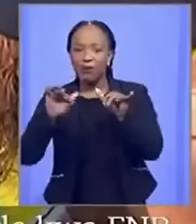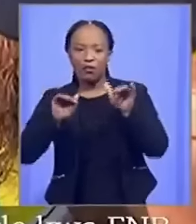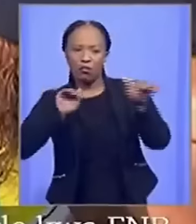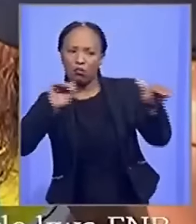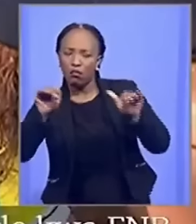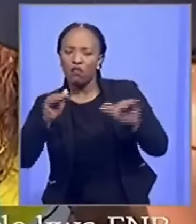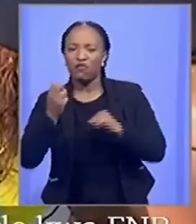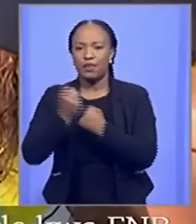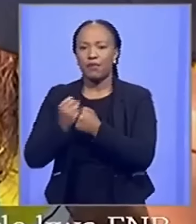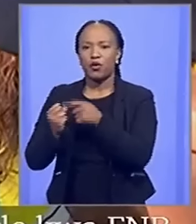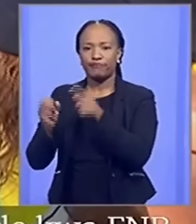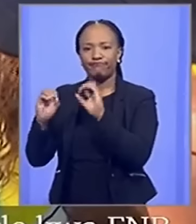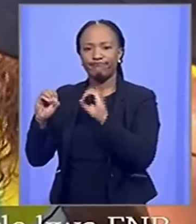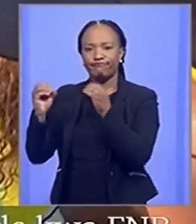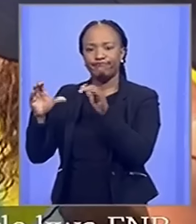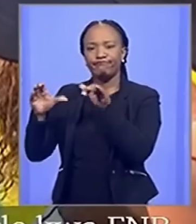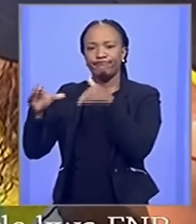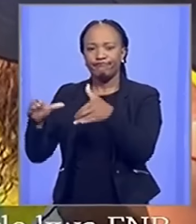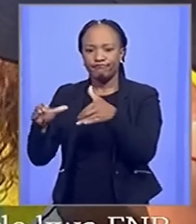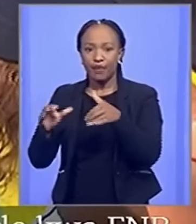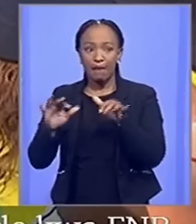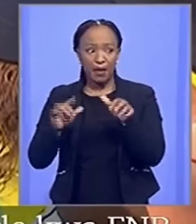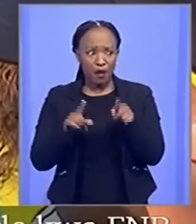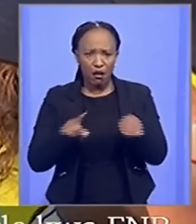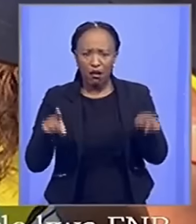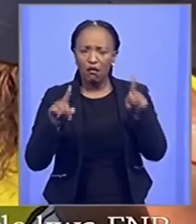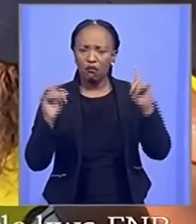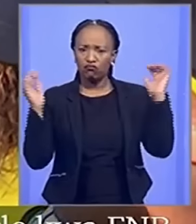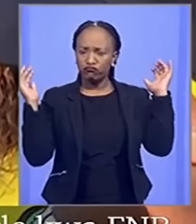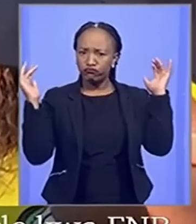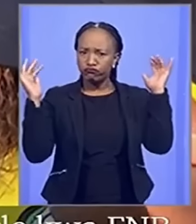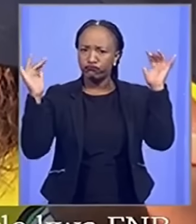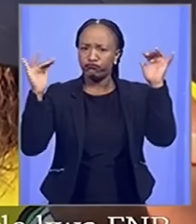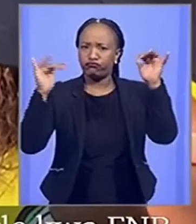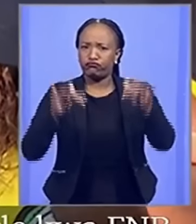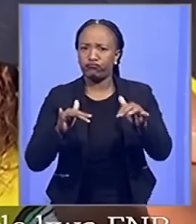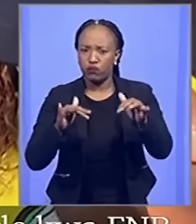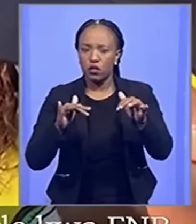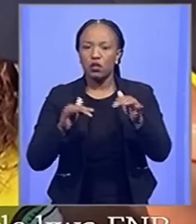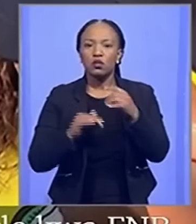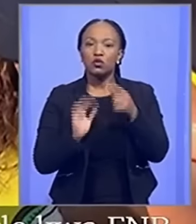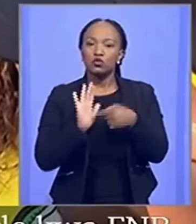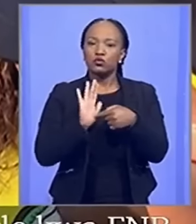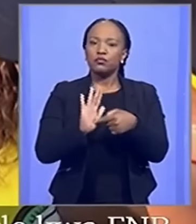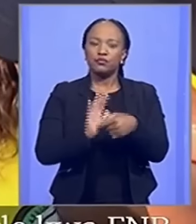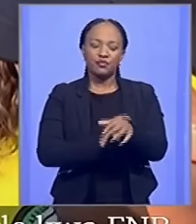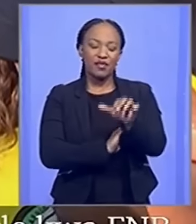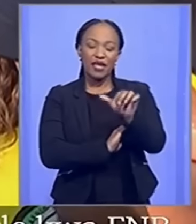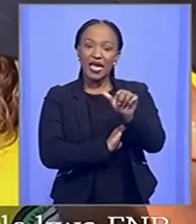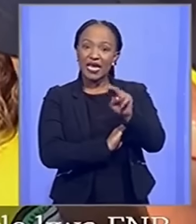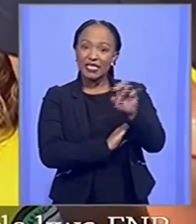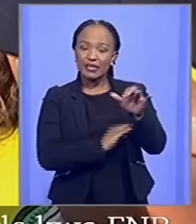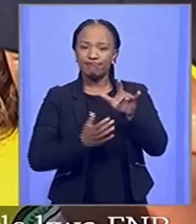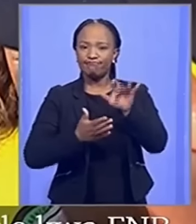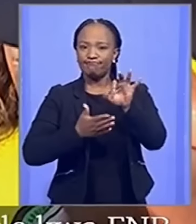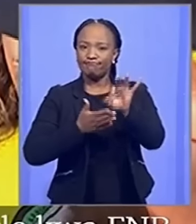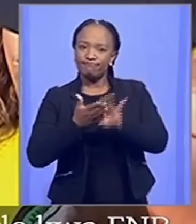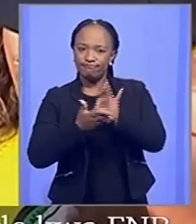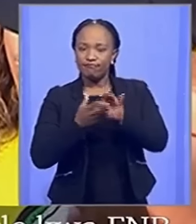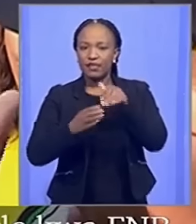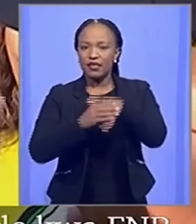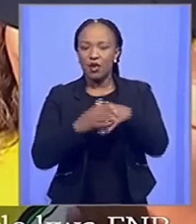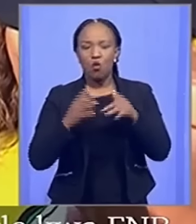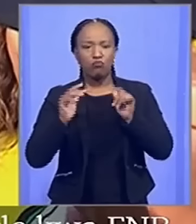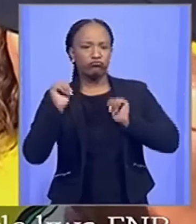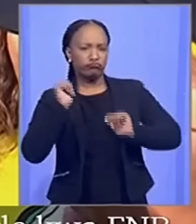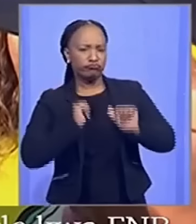also indicative of how the ANC is going to perform in these elections. So